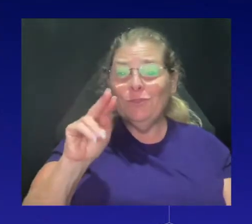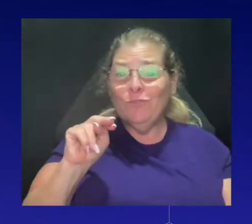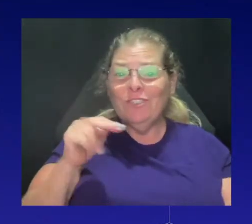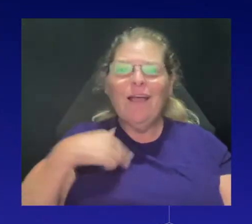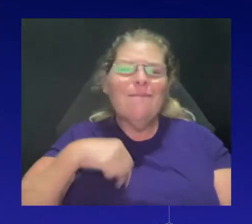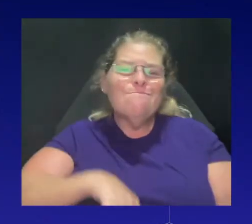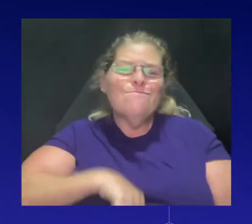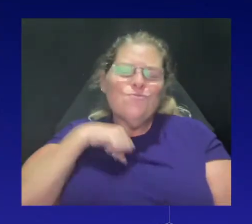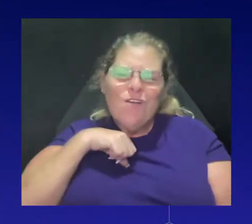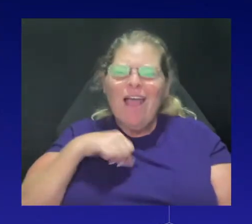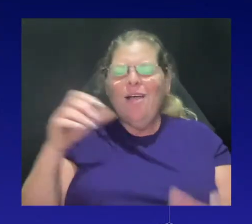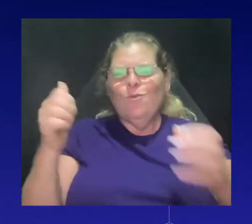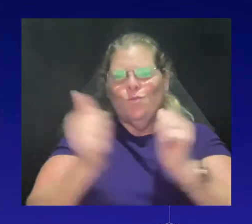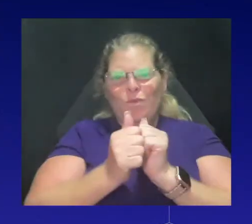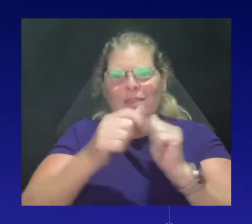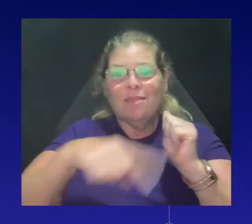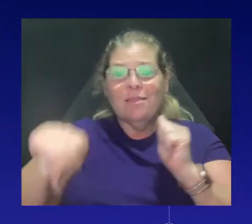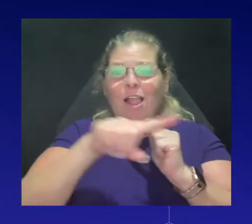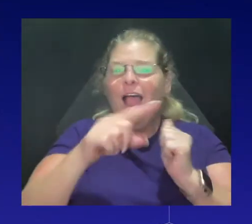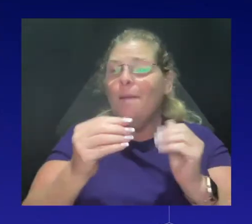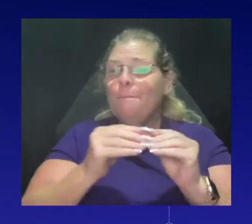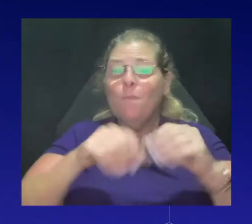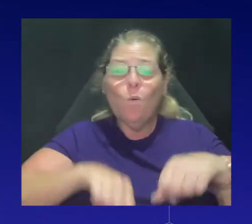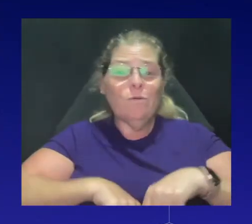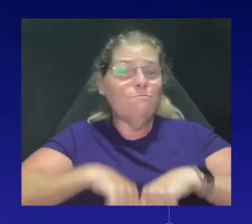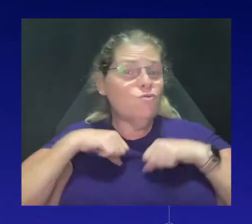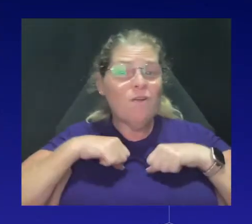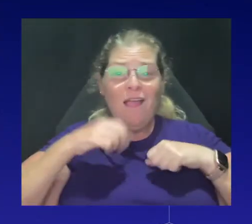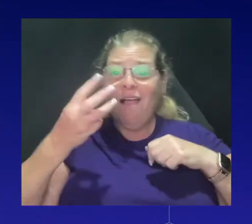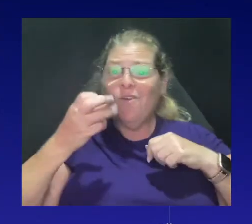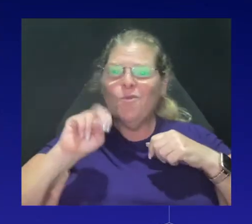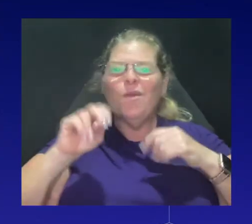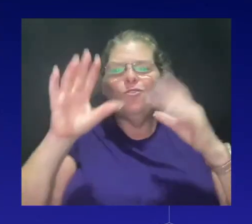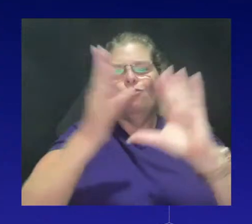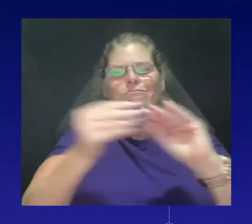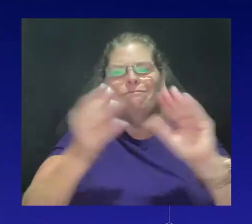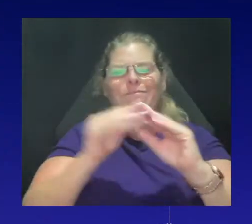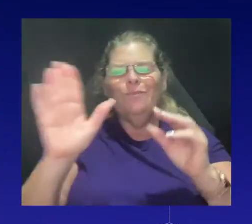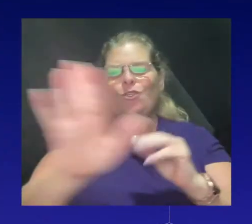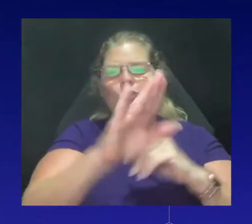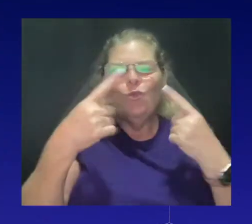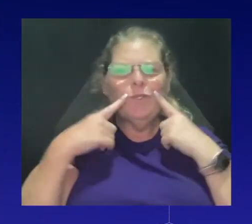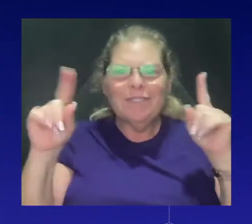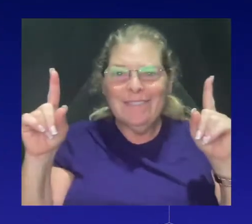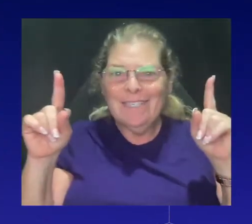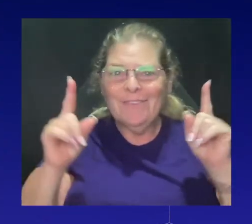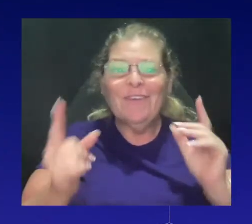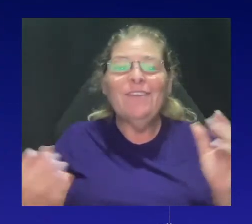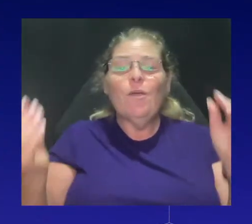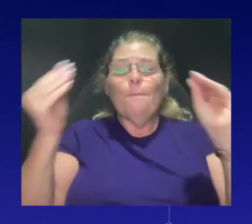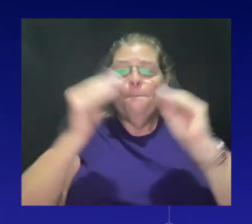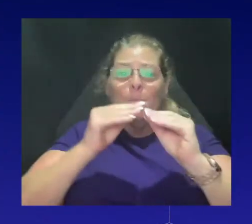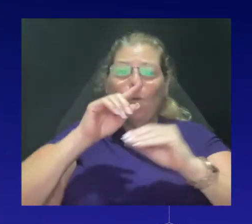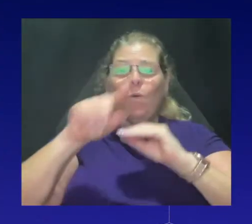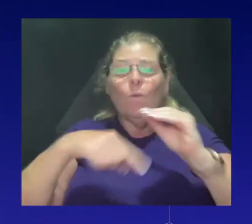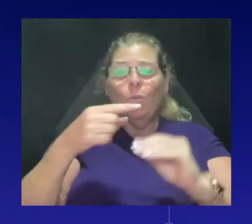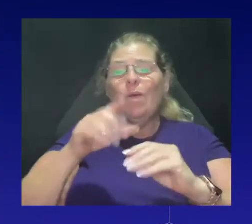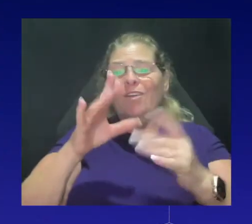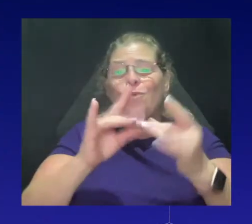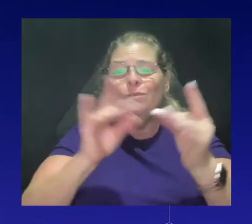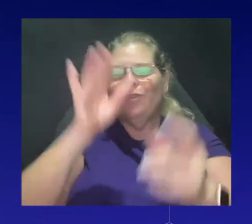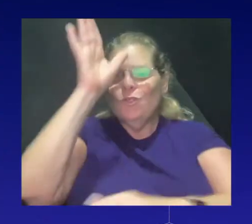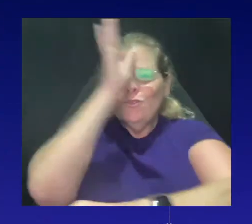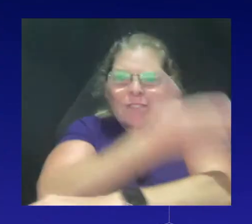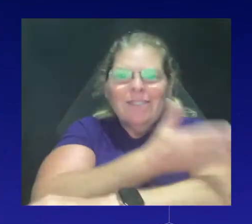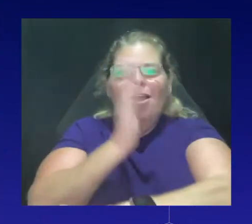to be more proud when you tell me about the stories of your successes, and even more so about your sons and daughters' successes, because that